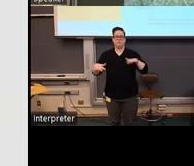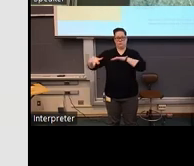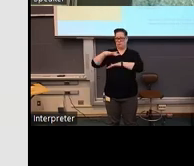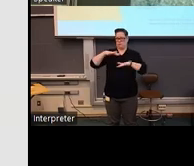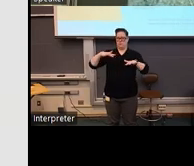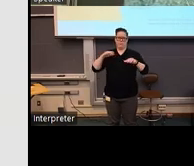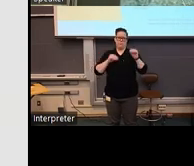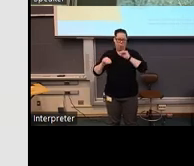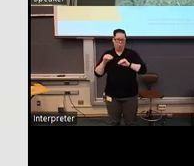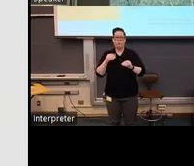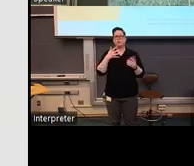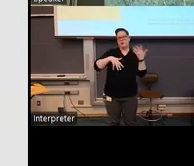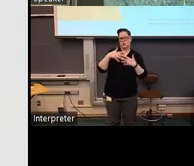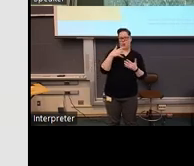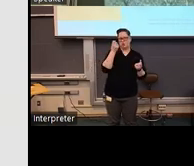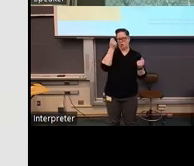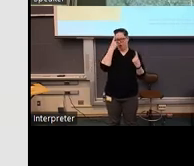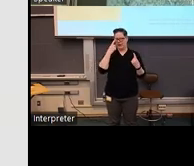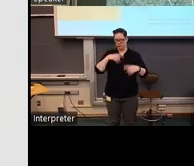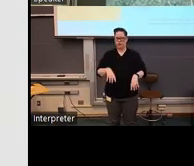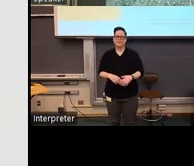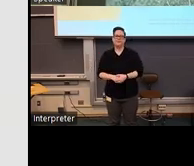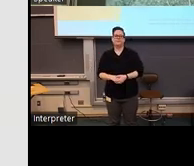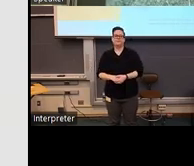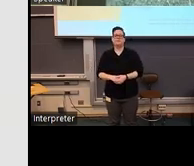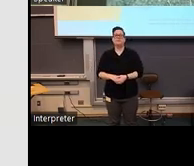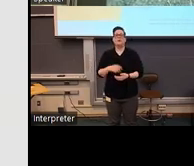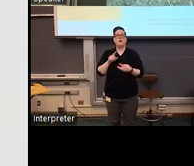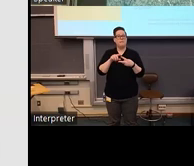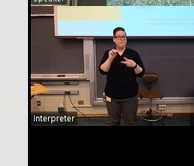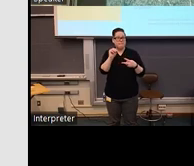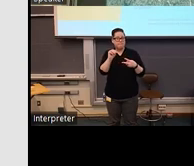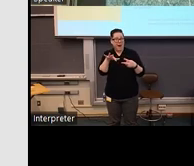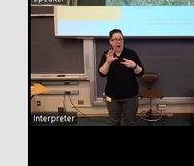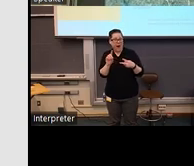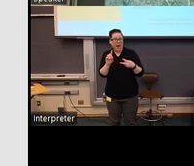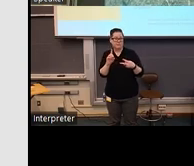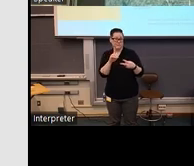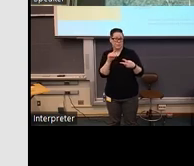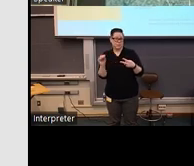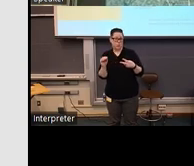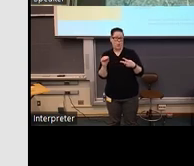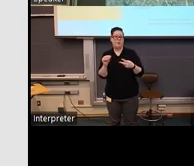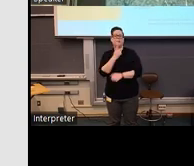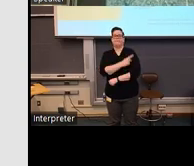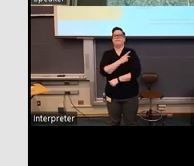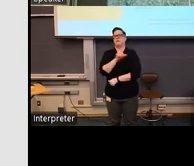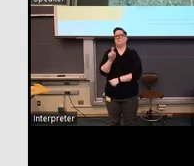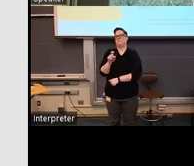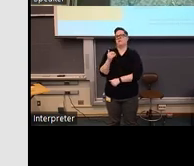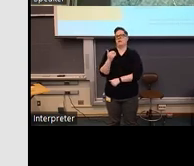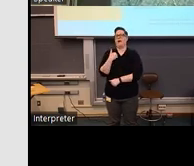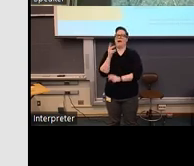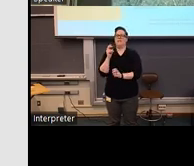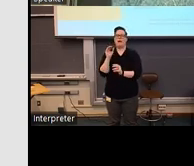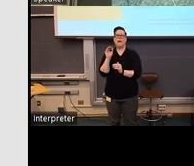motor, and social cognition. And for a mild neurocognitive disorder, the patient needs to have impairment